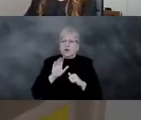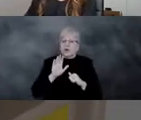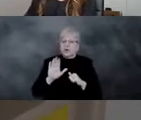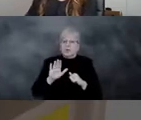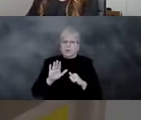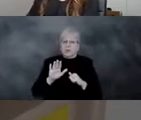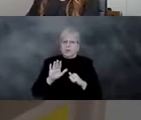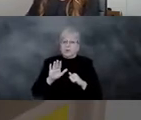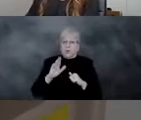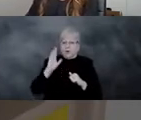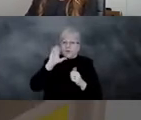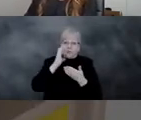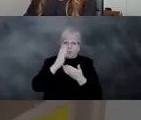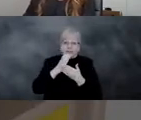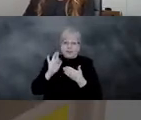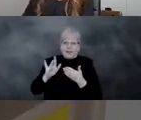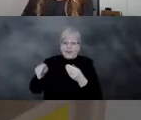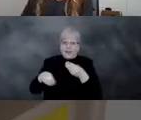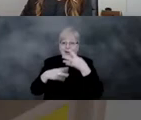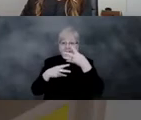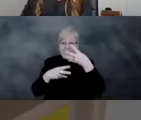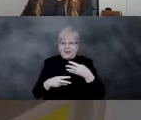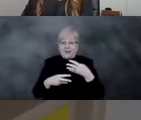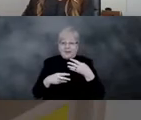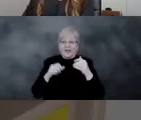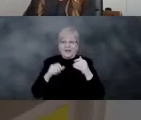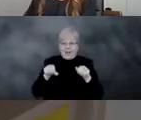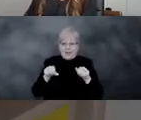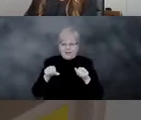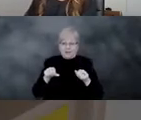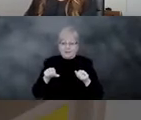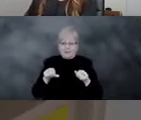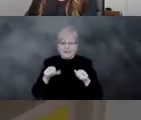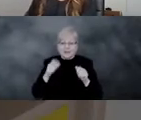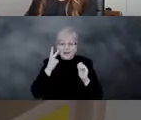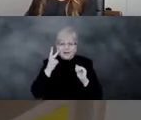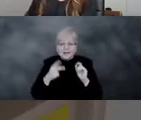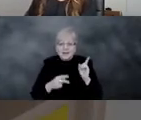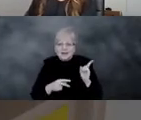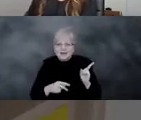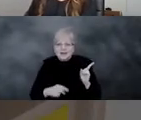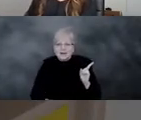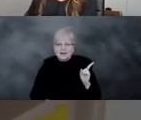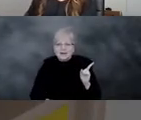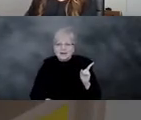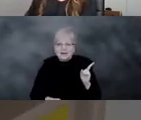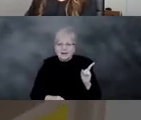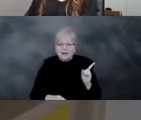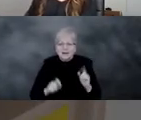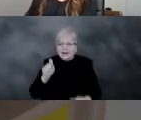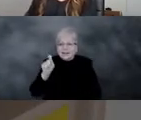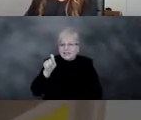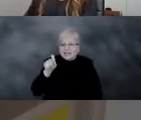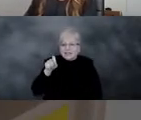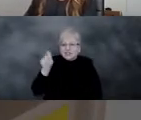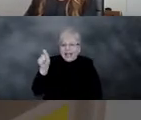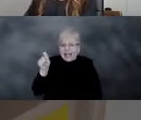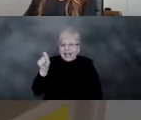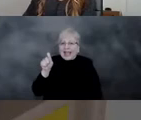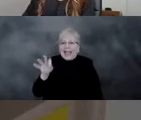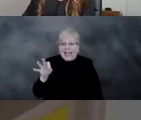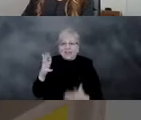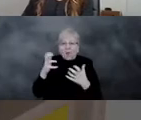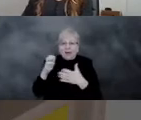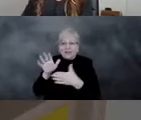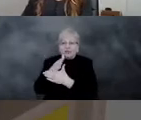photo and there's a checkbox on this screen that you can select to share your contact information. So